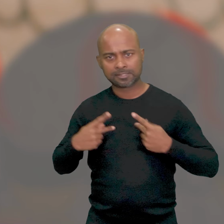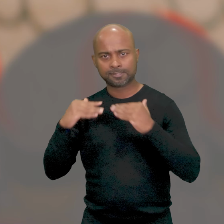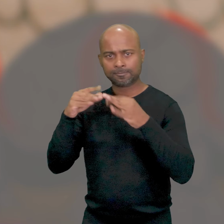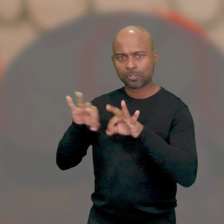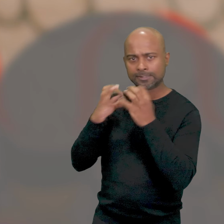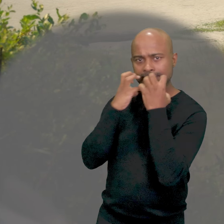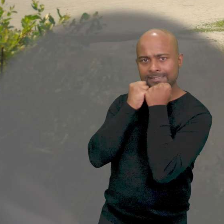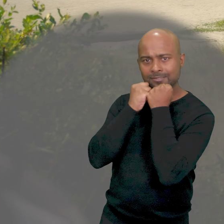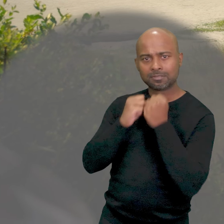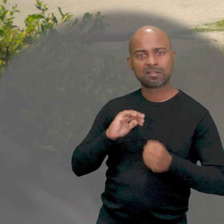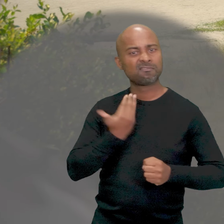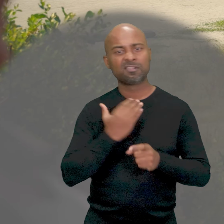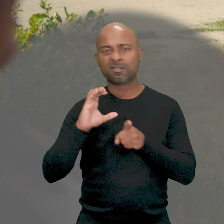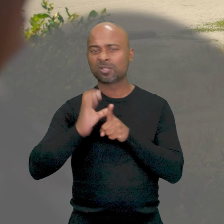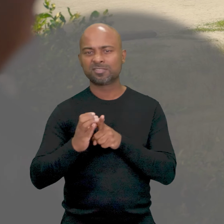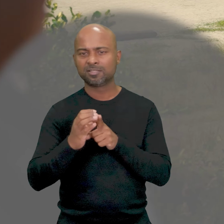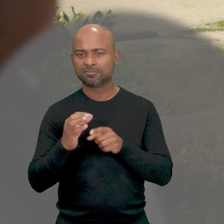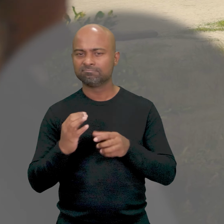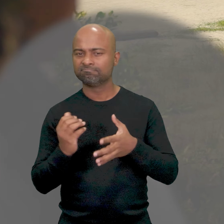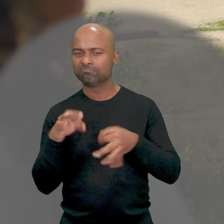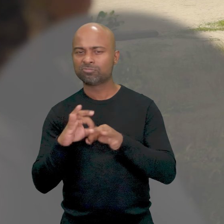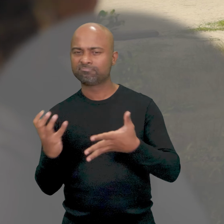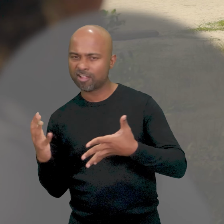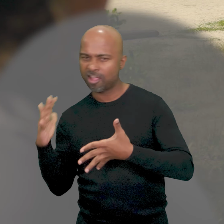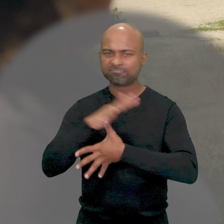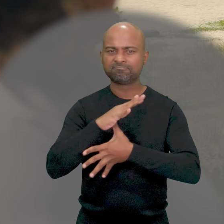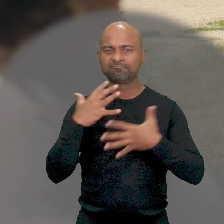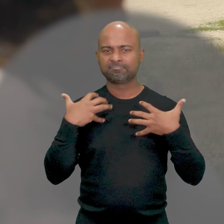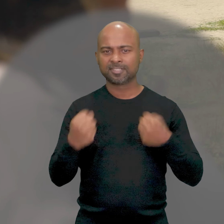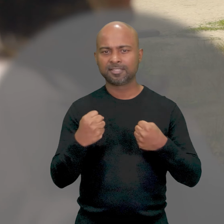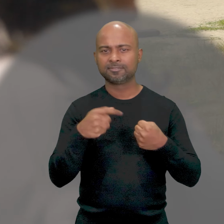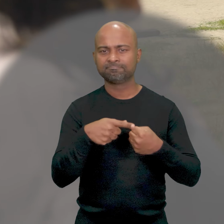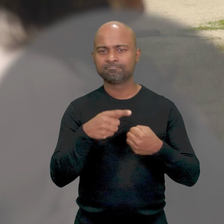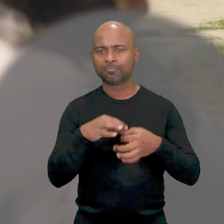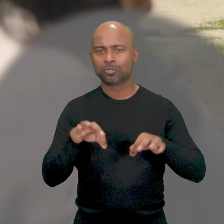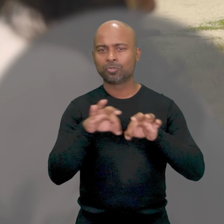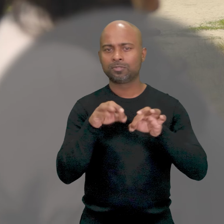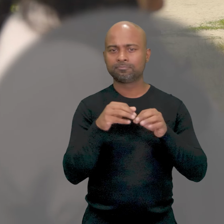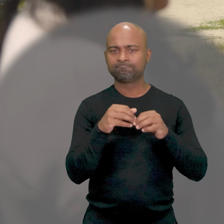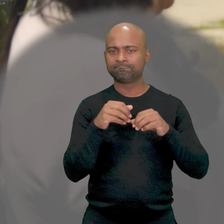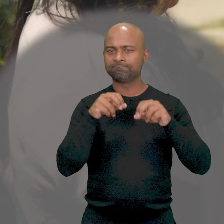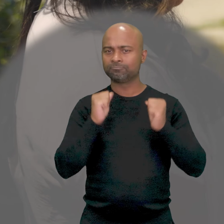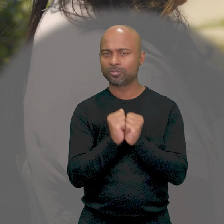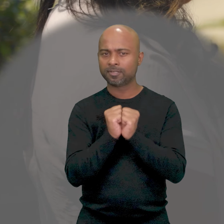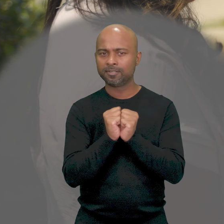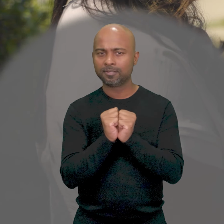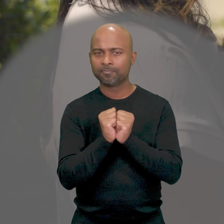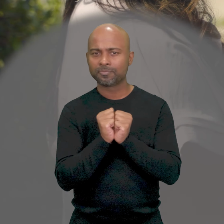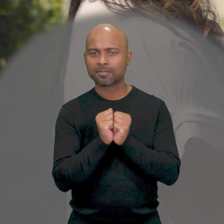and physical level. Our culture puts a lot of priority on being still or sitting